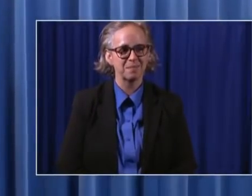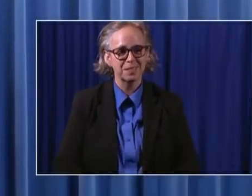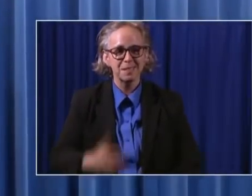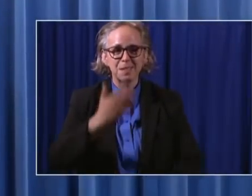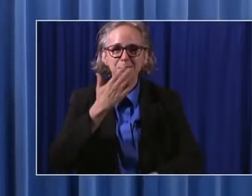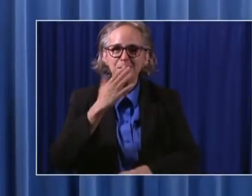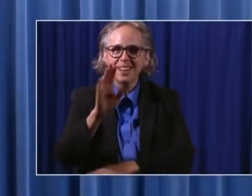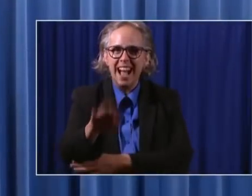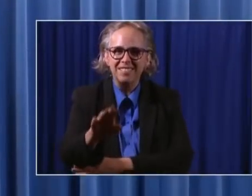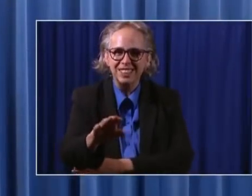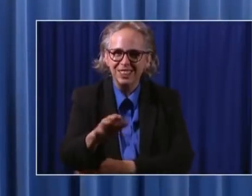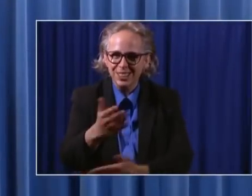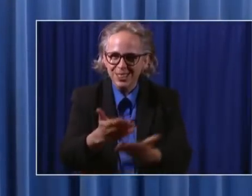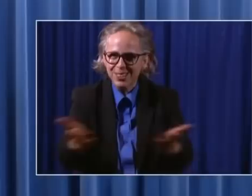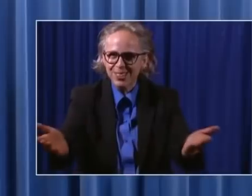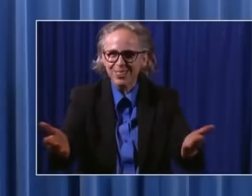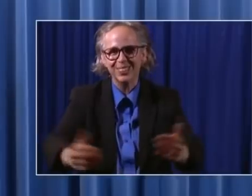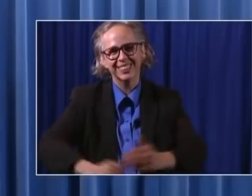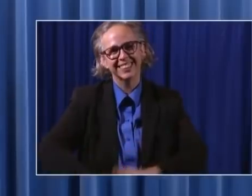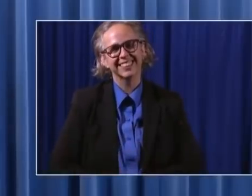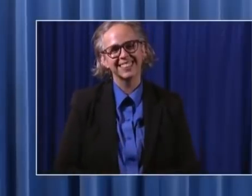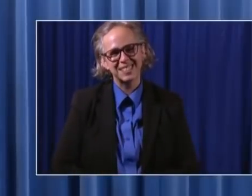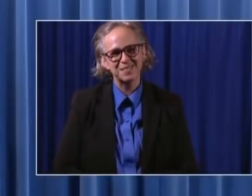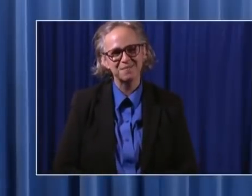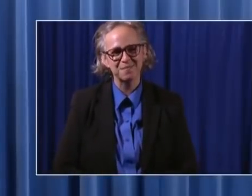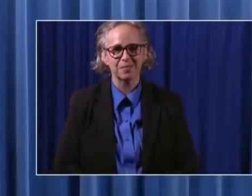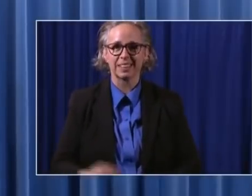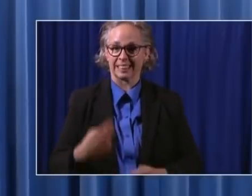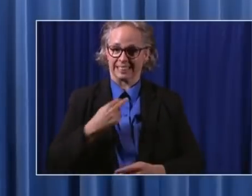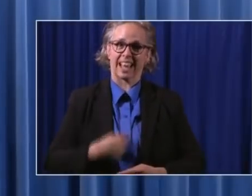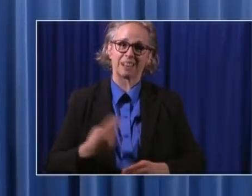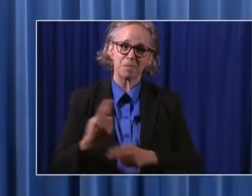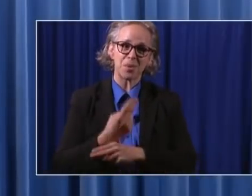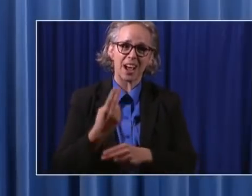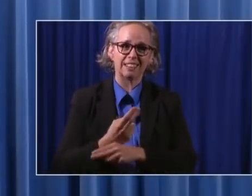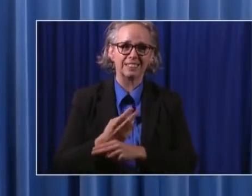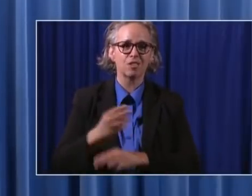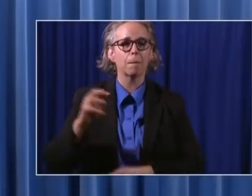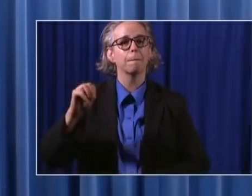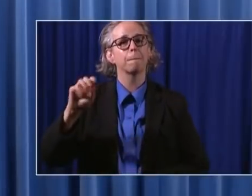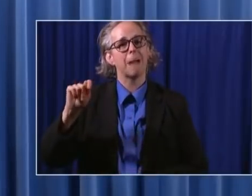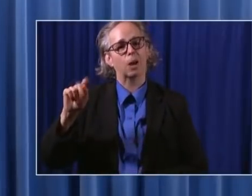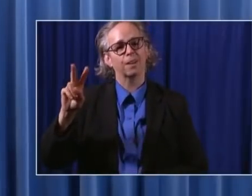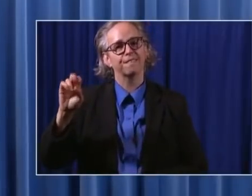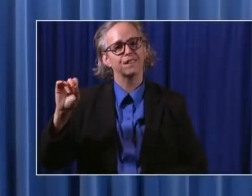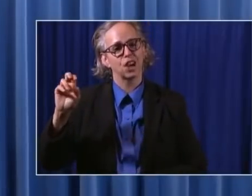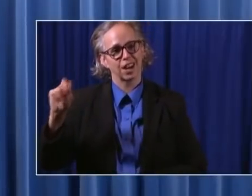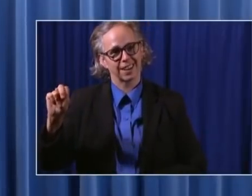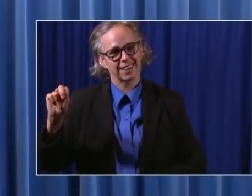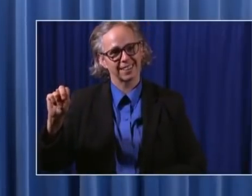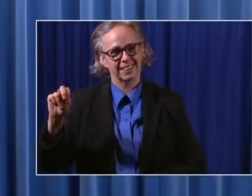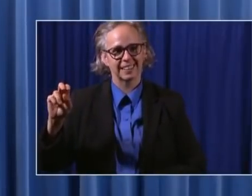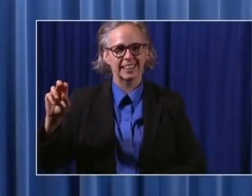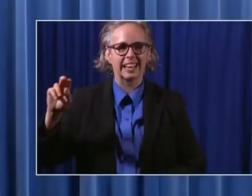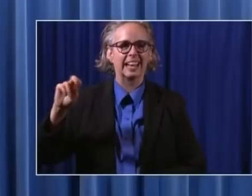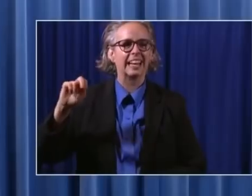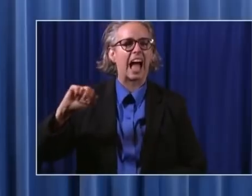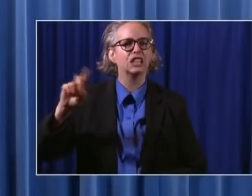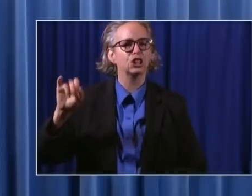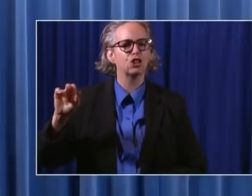Good afternoon, everyone. I'm wearing a tie from Mount Vernon Nazarene University,